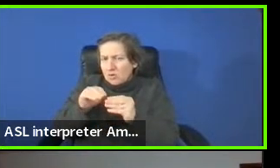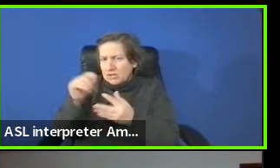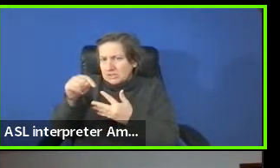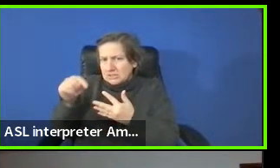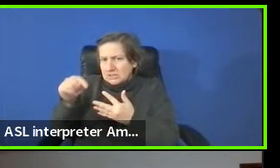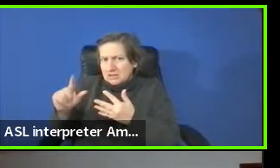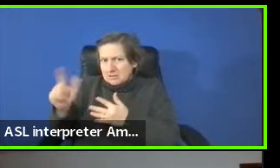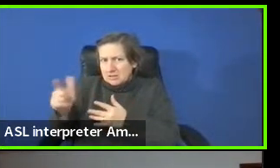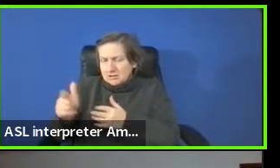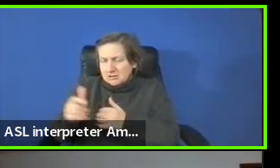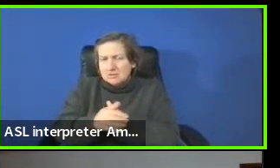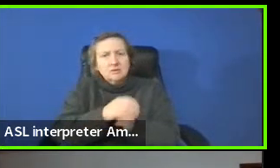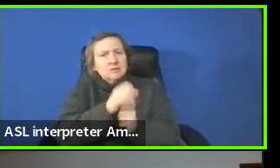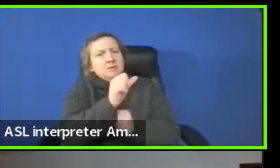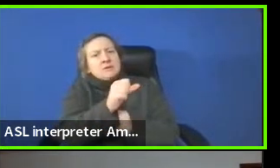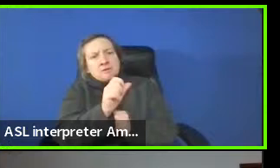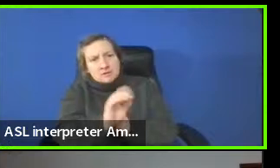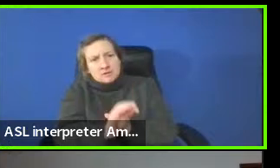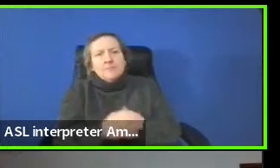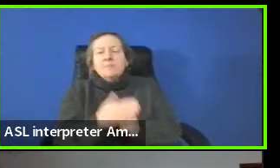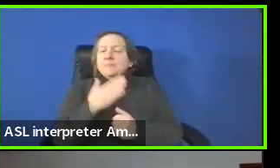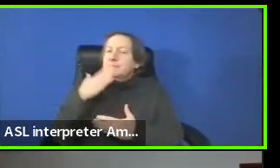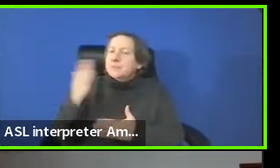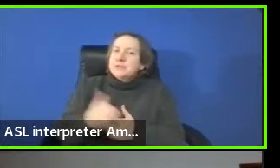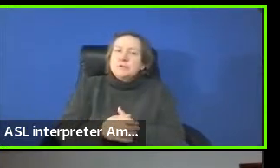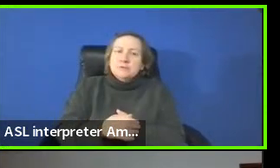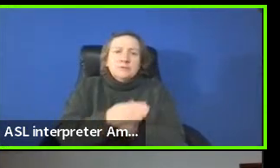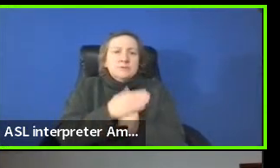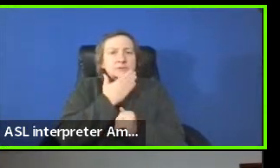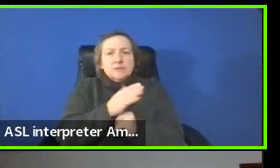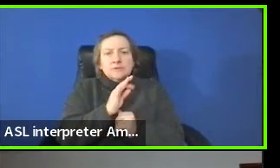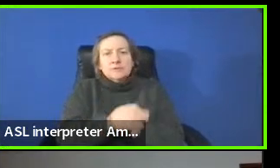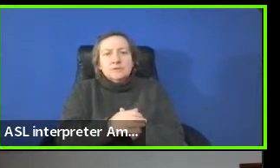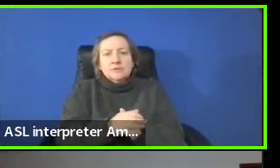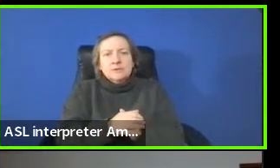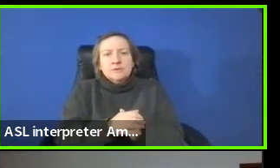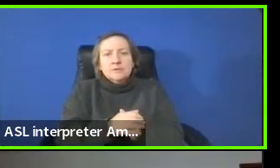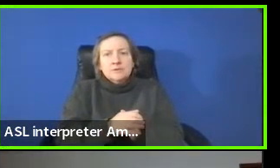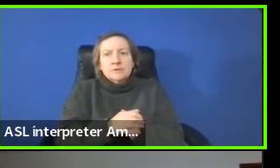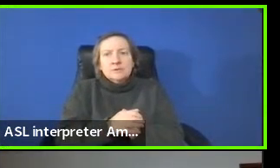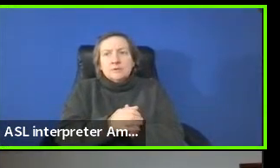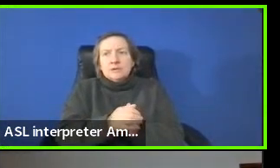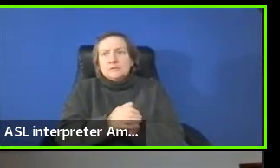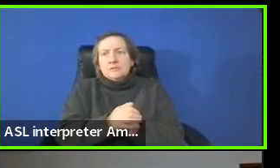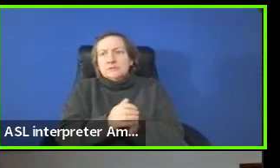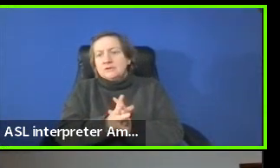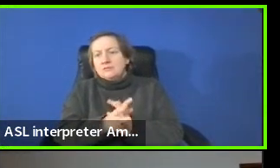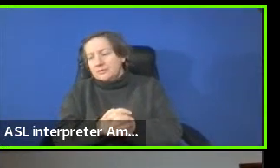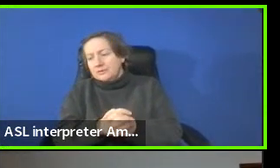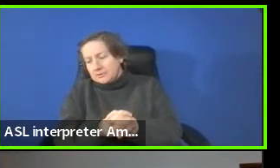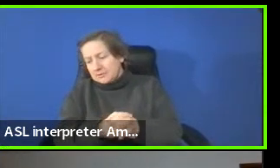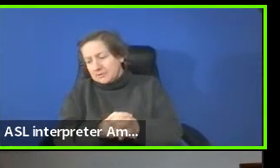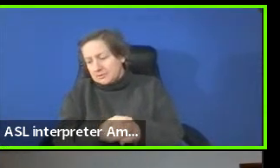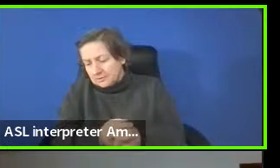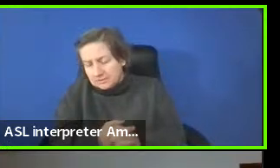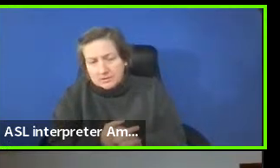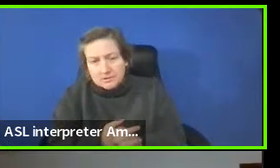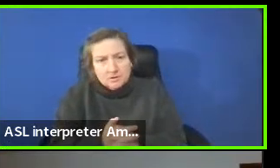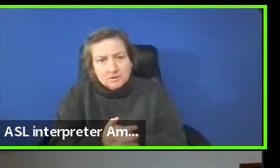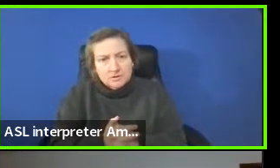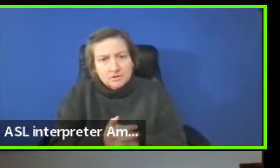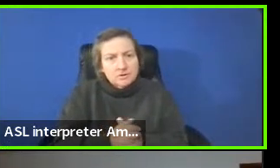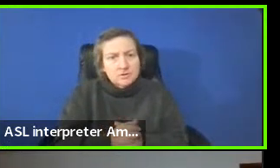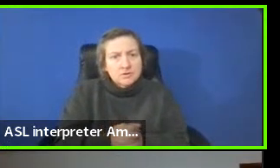Yeah. Thank you. Thank you. All right. Before we transition to